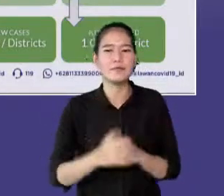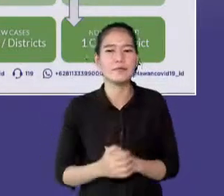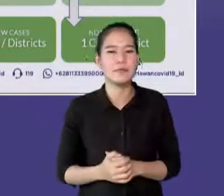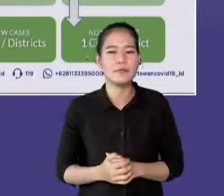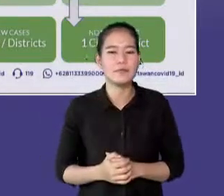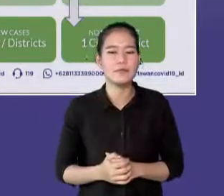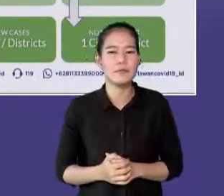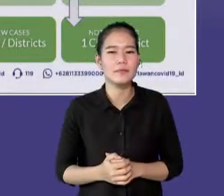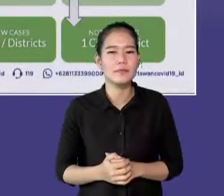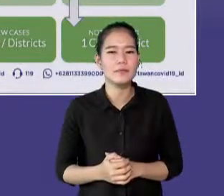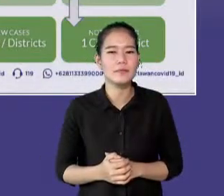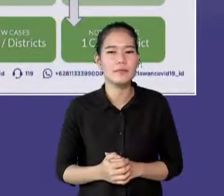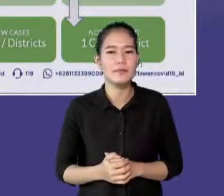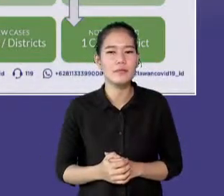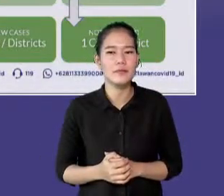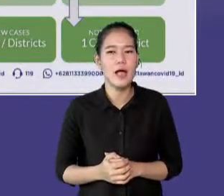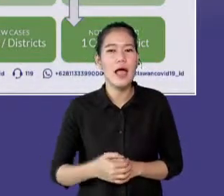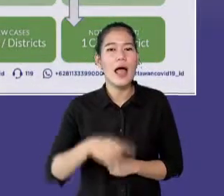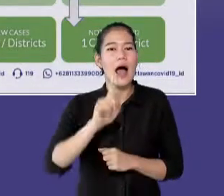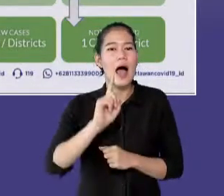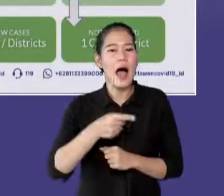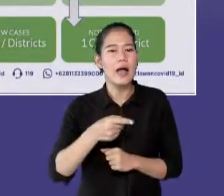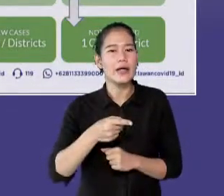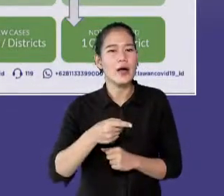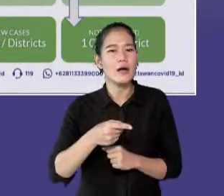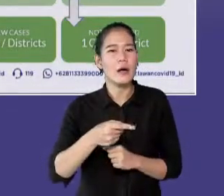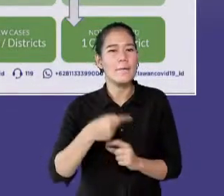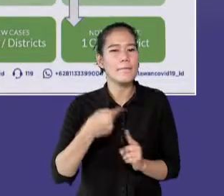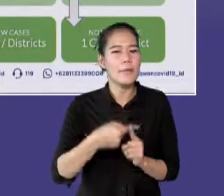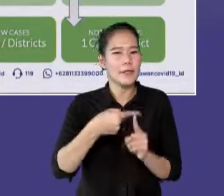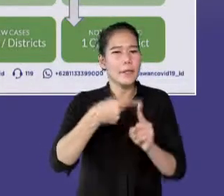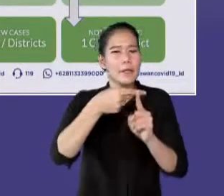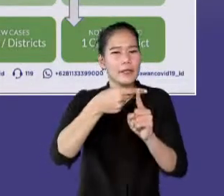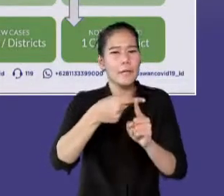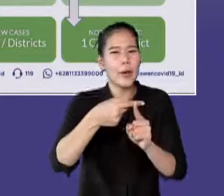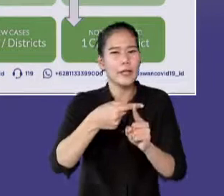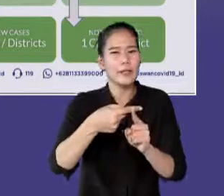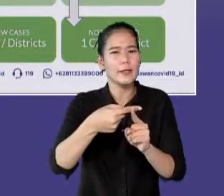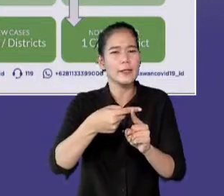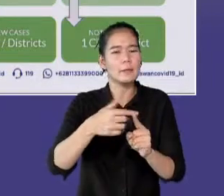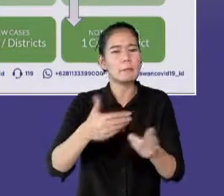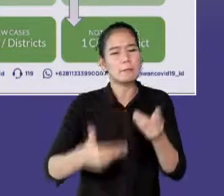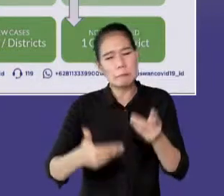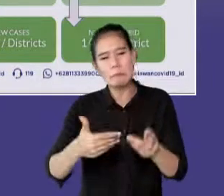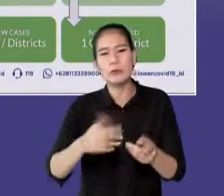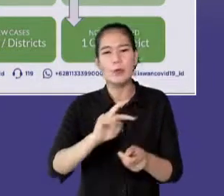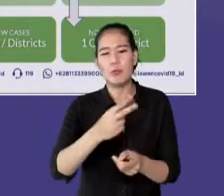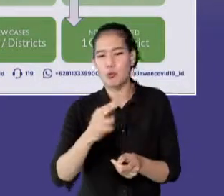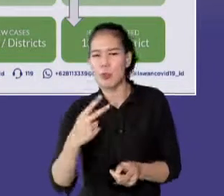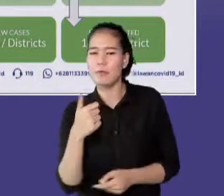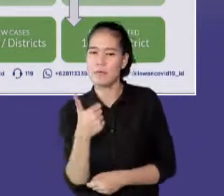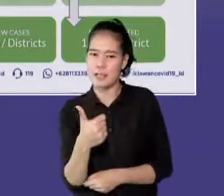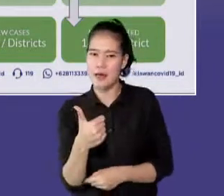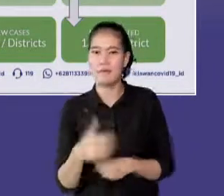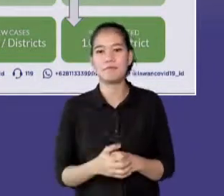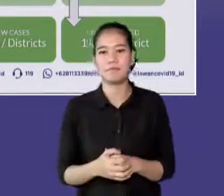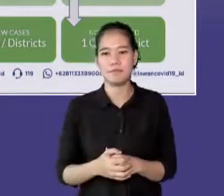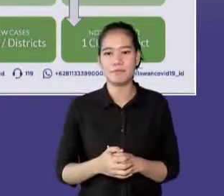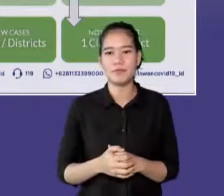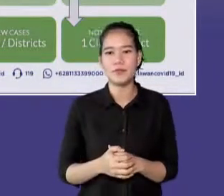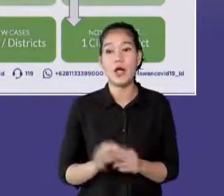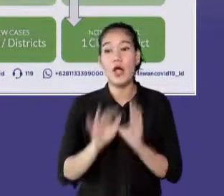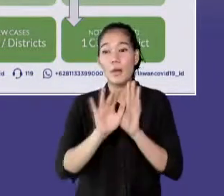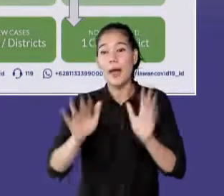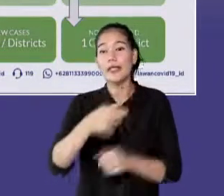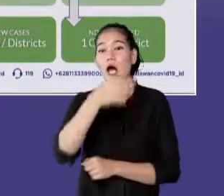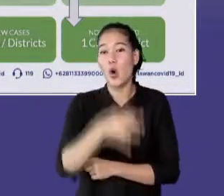orange zones. This development is unfavorable and also alarming. Although the majority of the